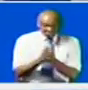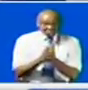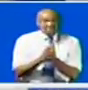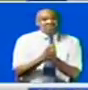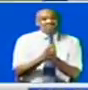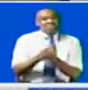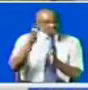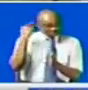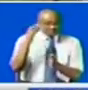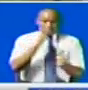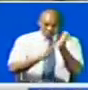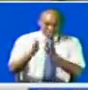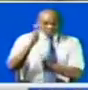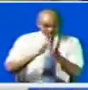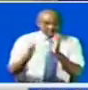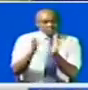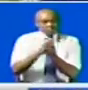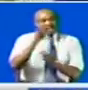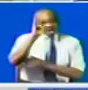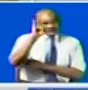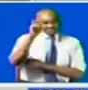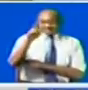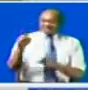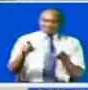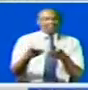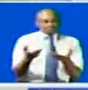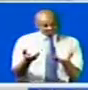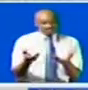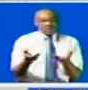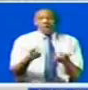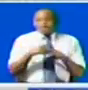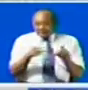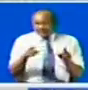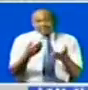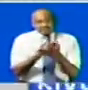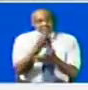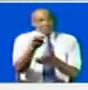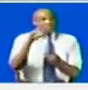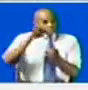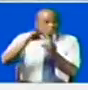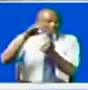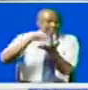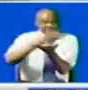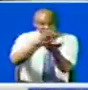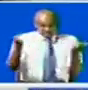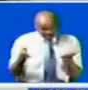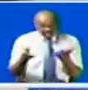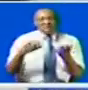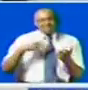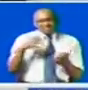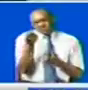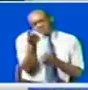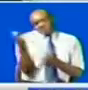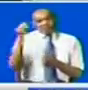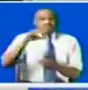was organized by the Independent Electoral and Boundaries Commission, although in some of the polling stations they recorded low